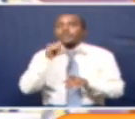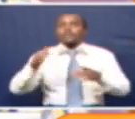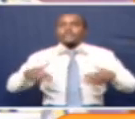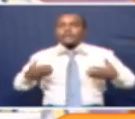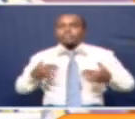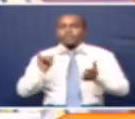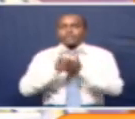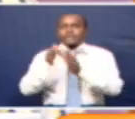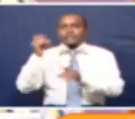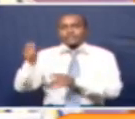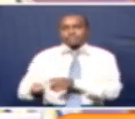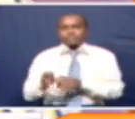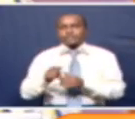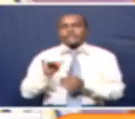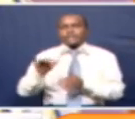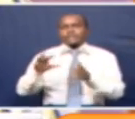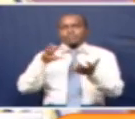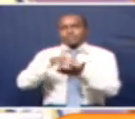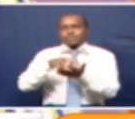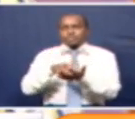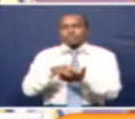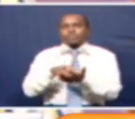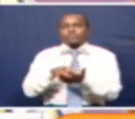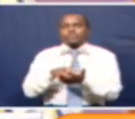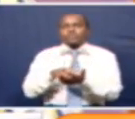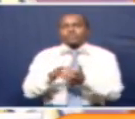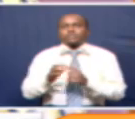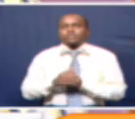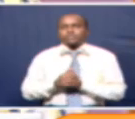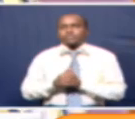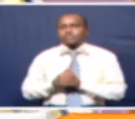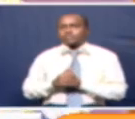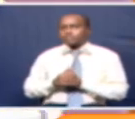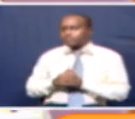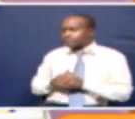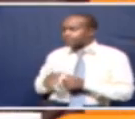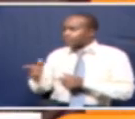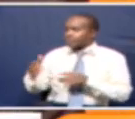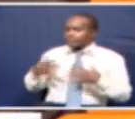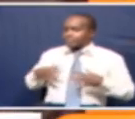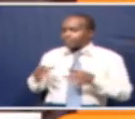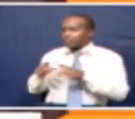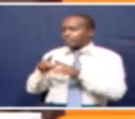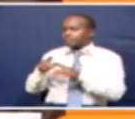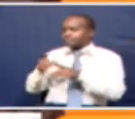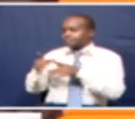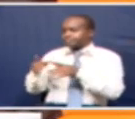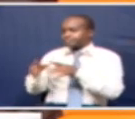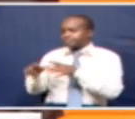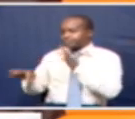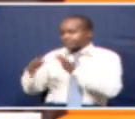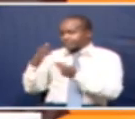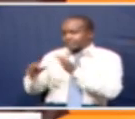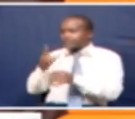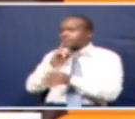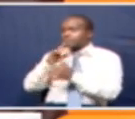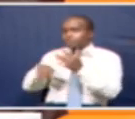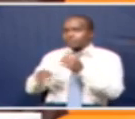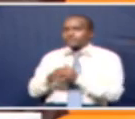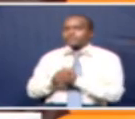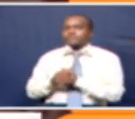that judgment. That's okay. The position as a coalition we are taking. Well, this is what critics have been saying now that you're talking about legitimacy,